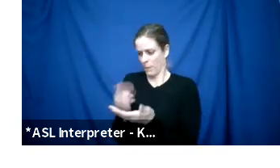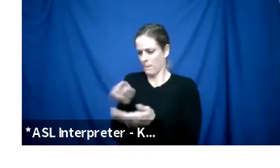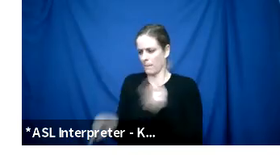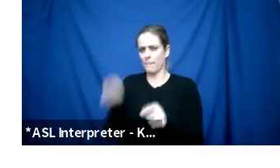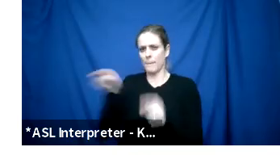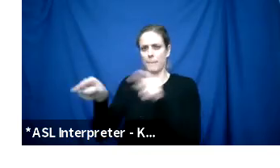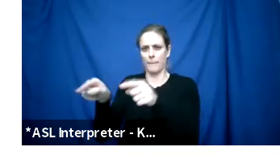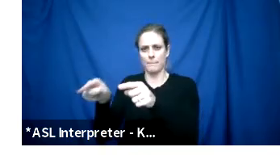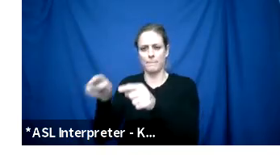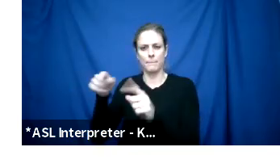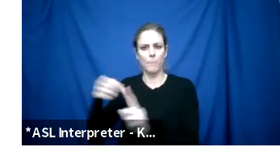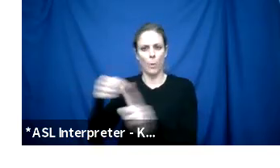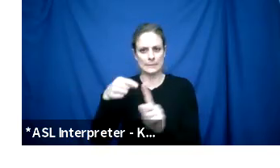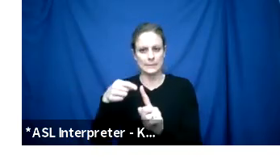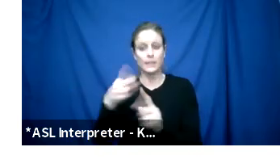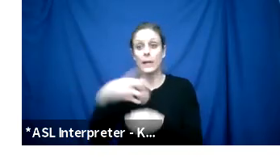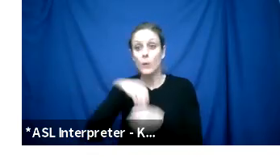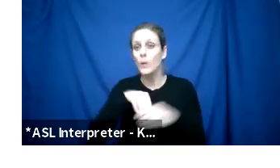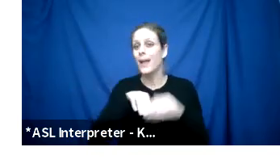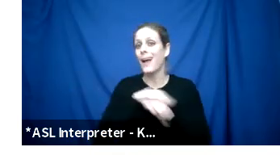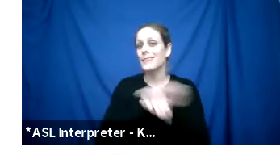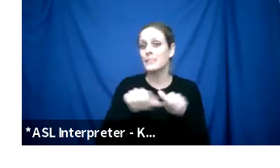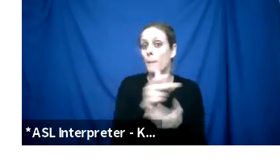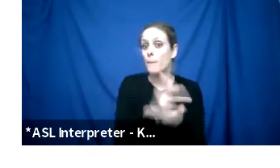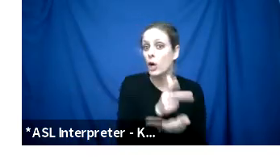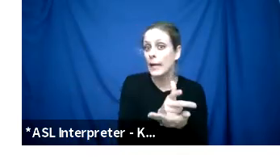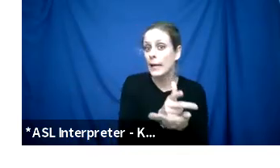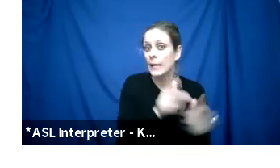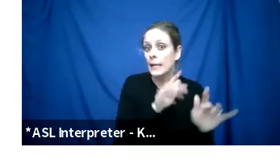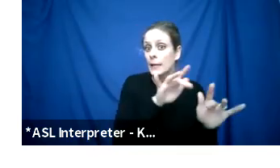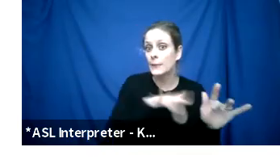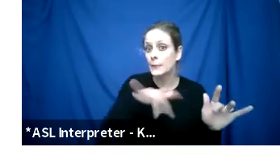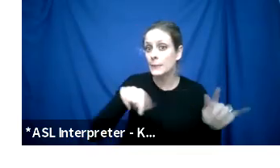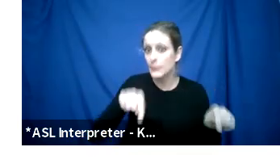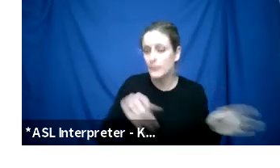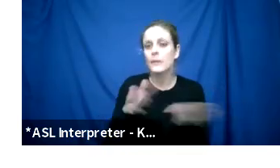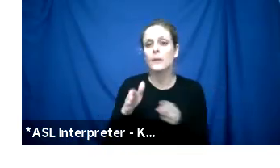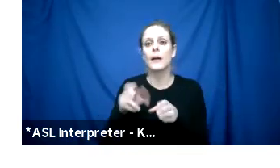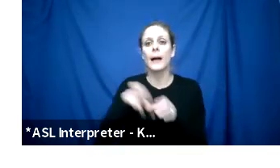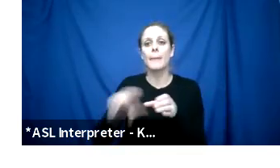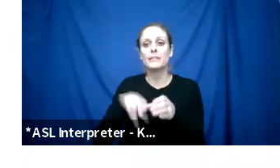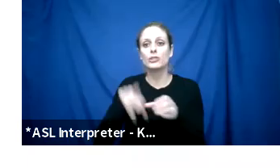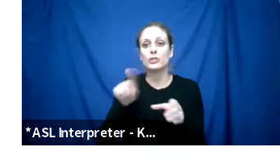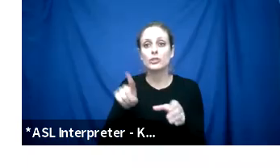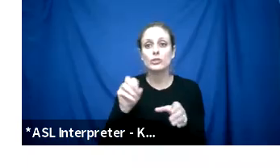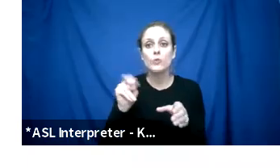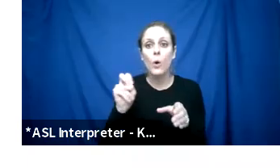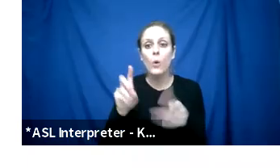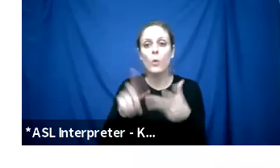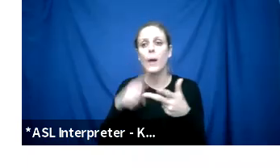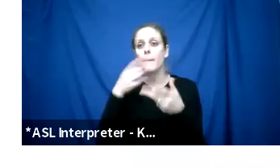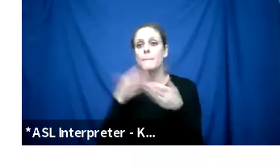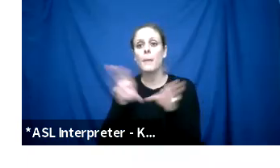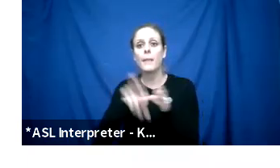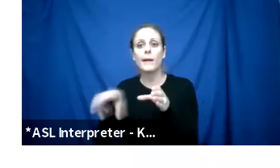arrival points include accessible parking spaces, and then passenger loading zones, public transit stops